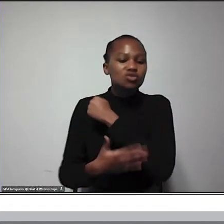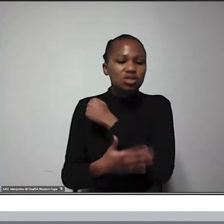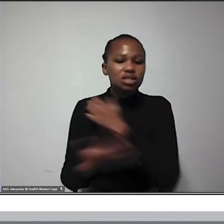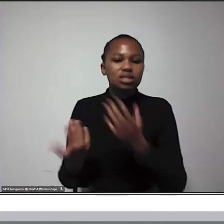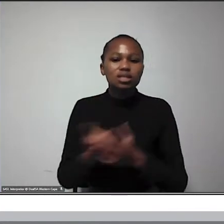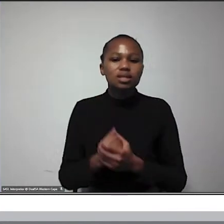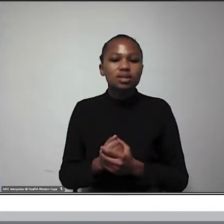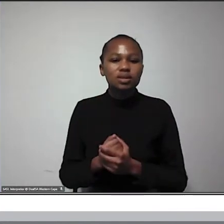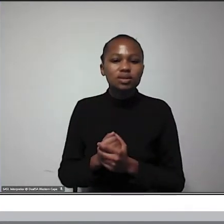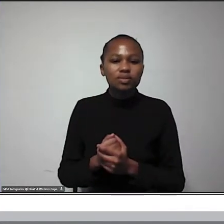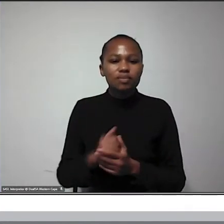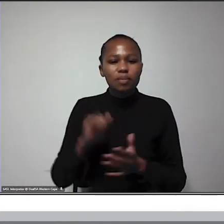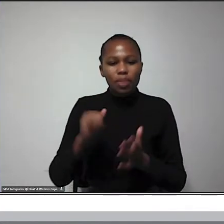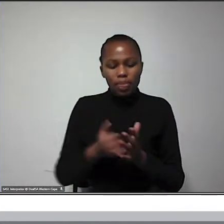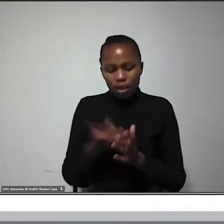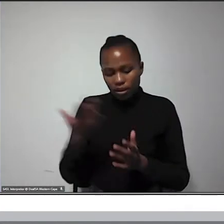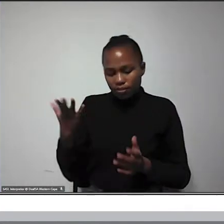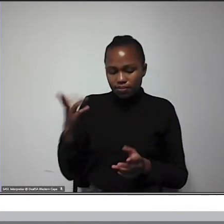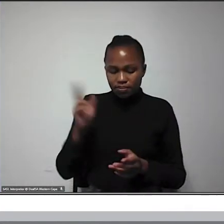Just also